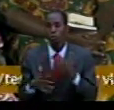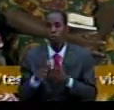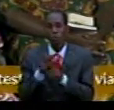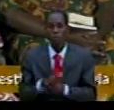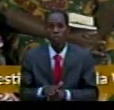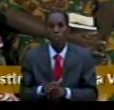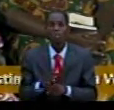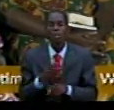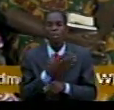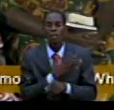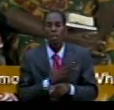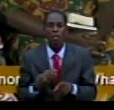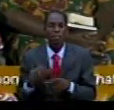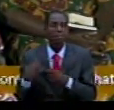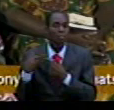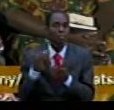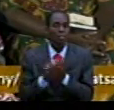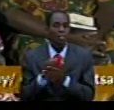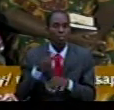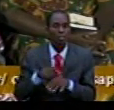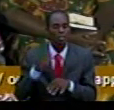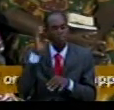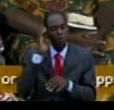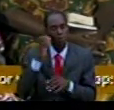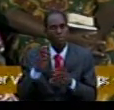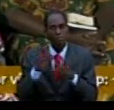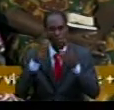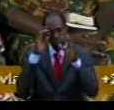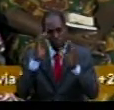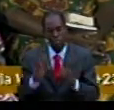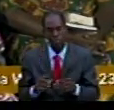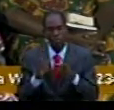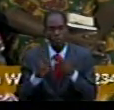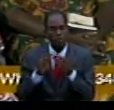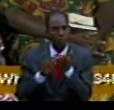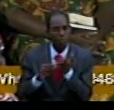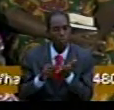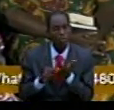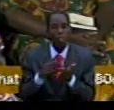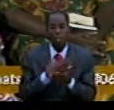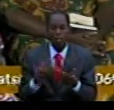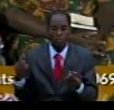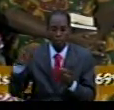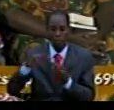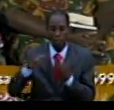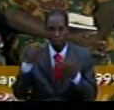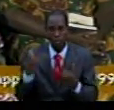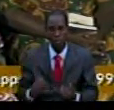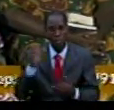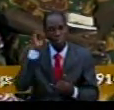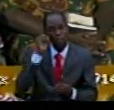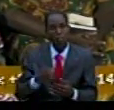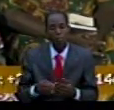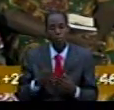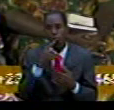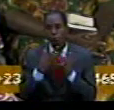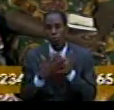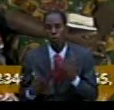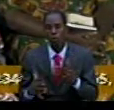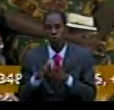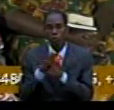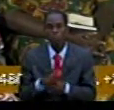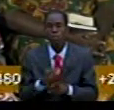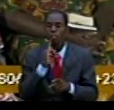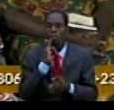has decided to check up. Until now, his blood pressure is normal and he's not taking any drugs